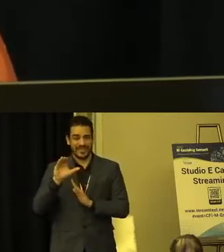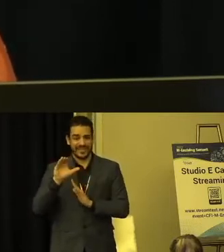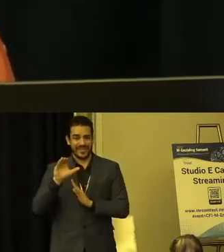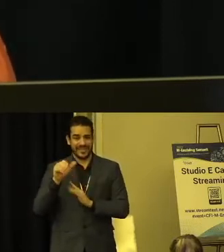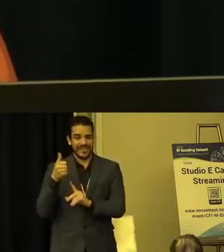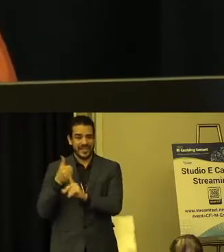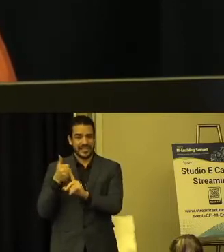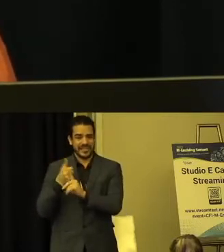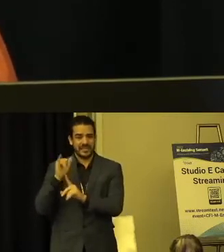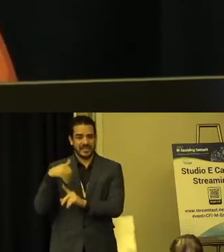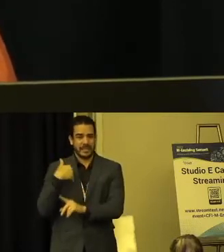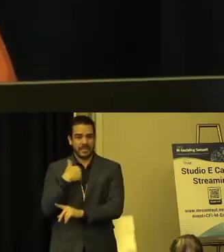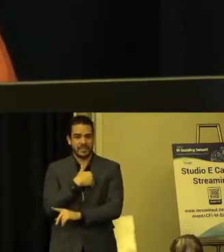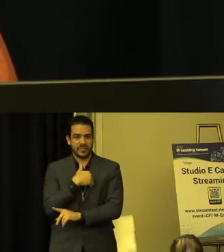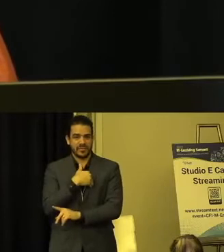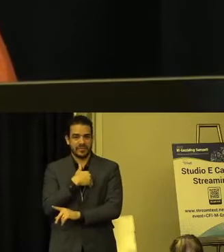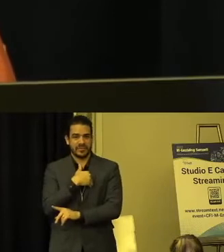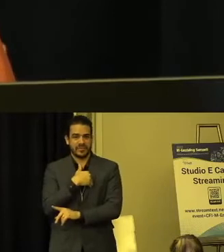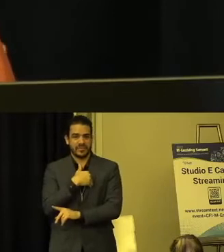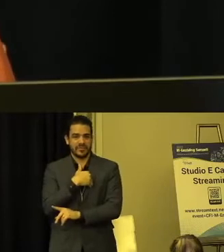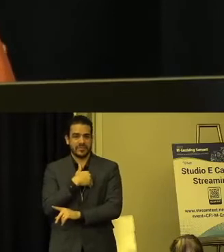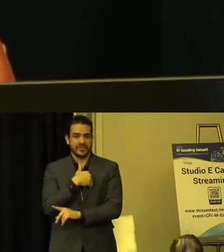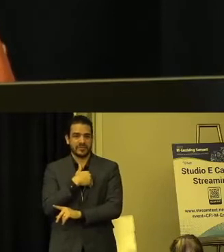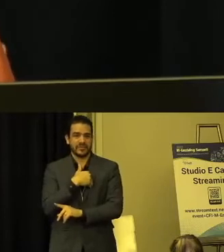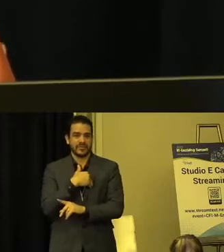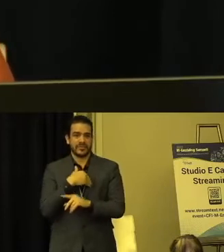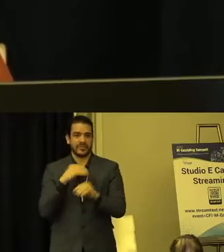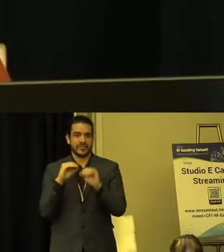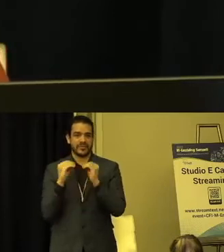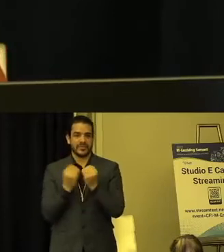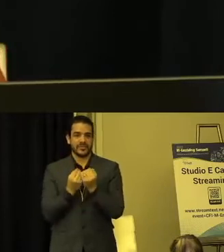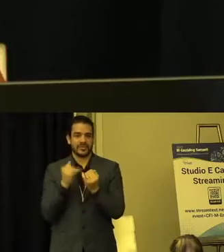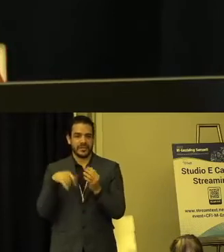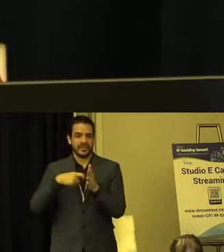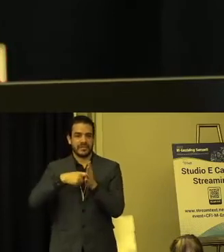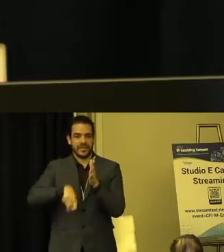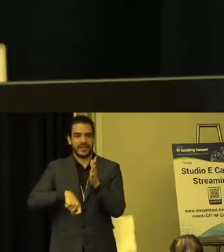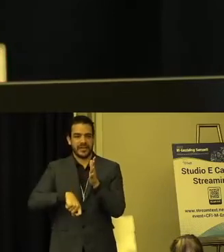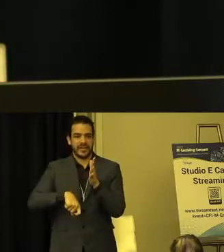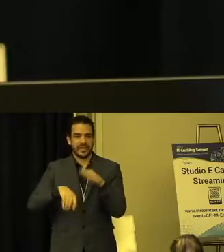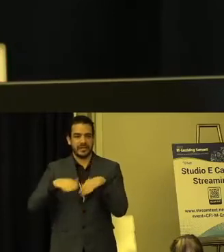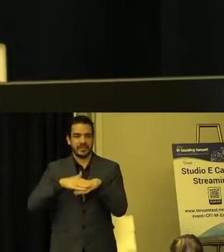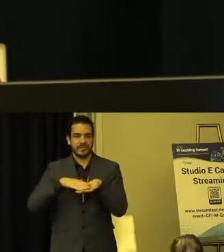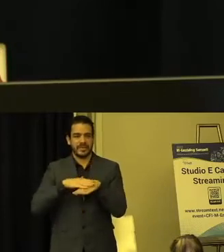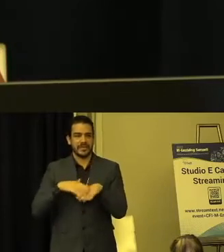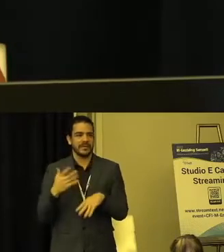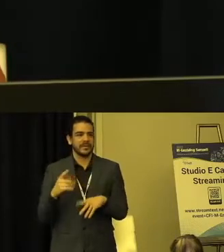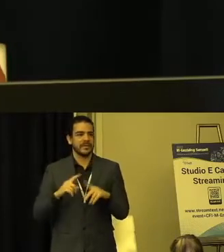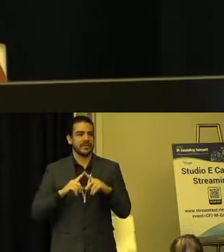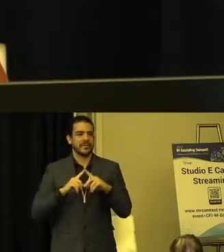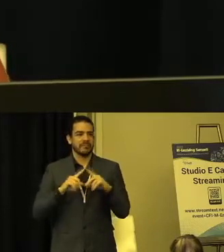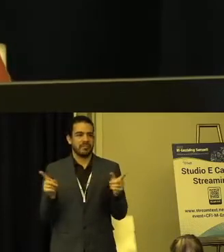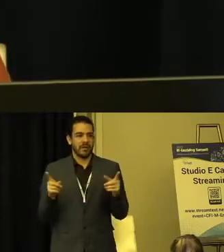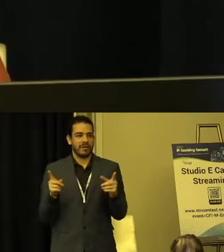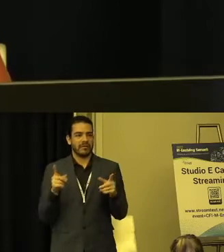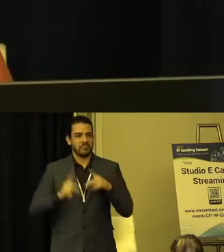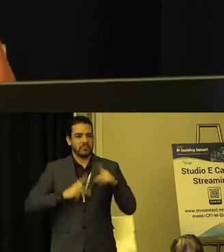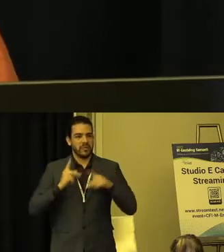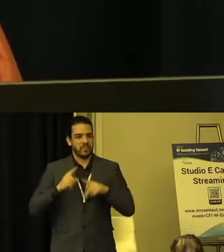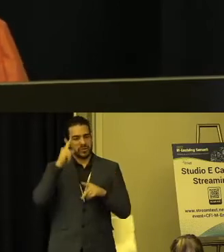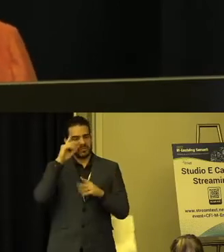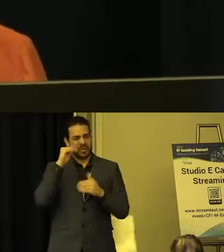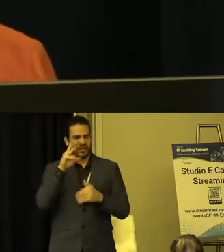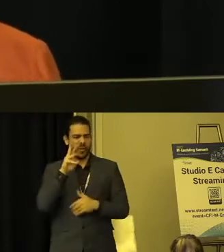primarily a membership organization, so fee-based membership. But there seemed to be this expectation initially that